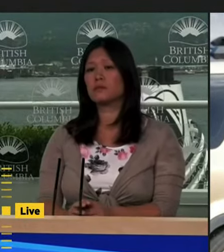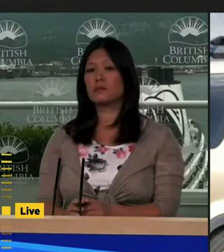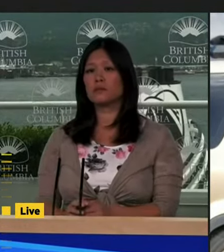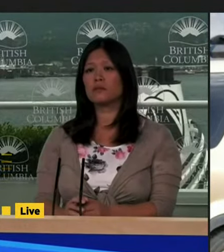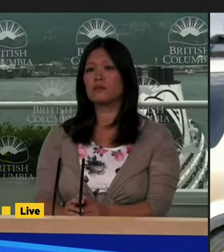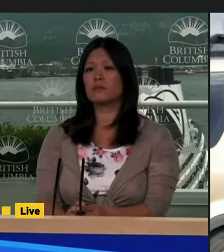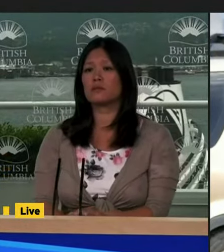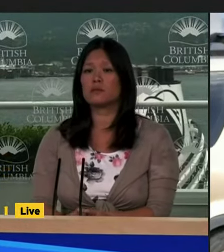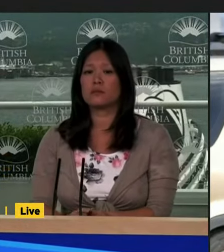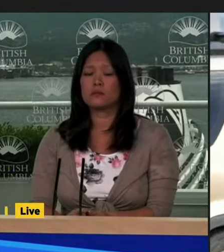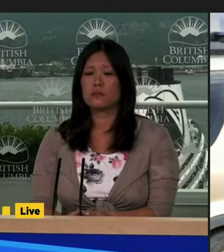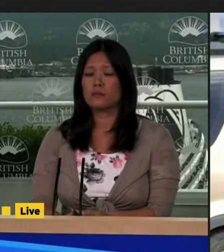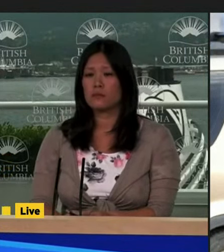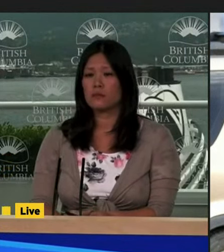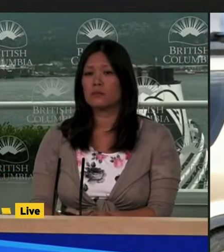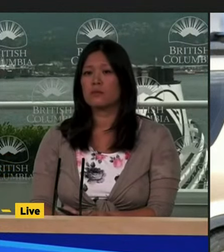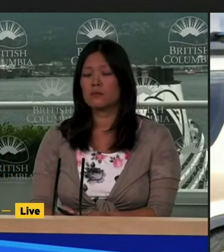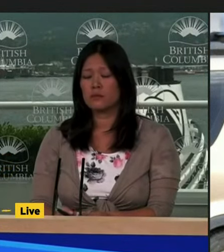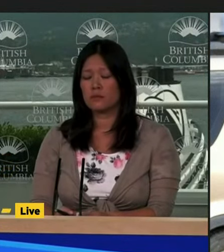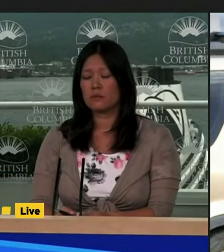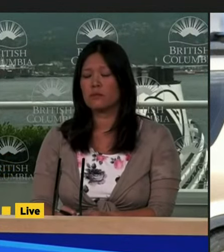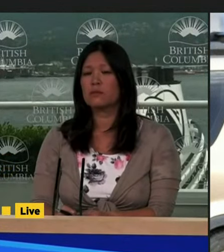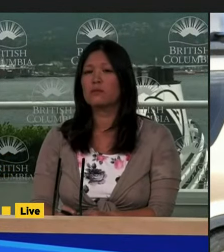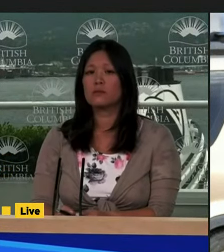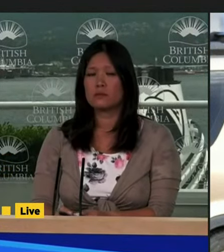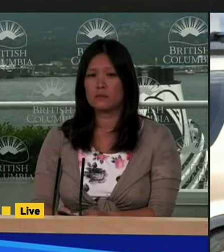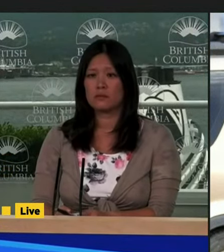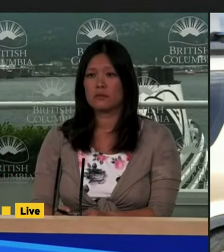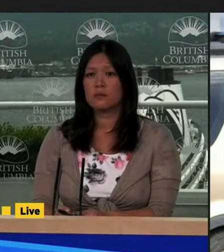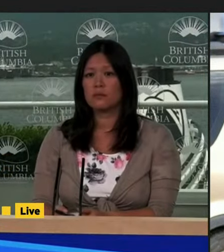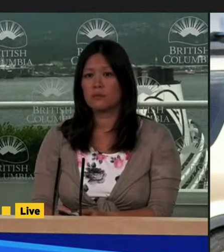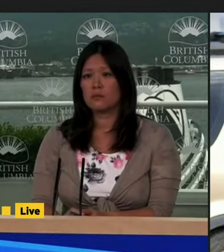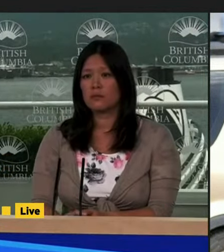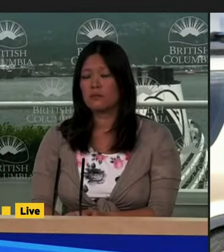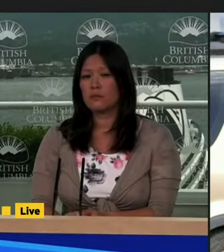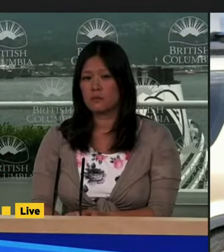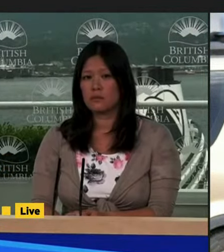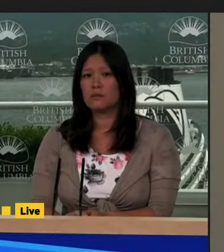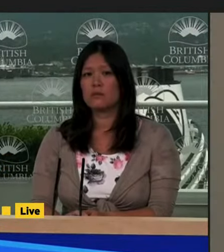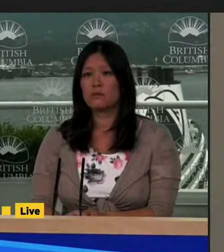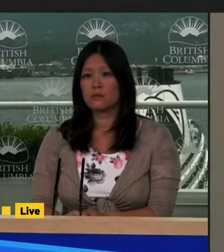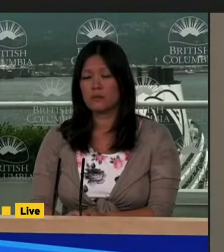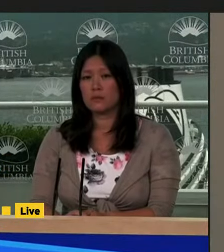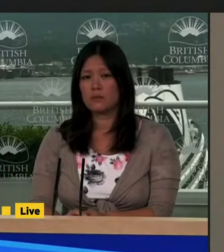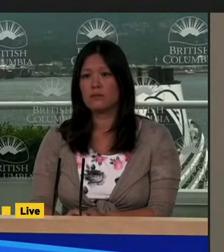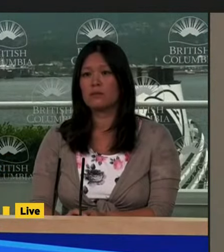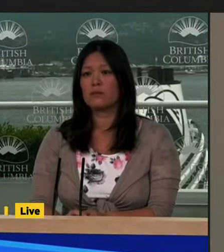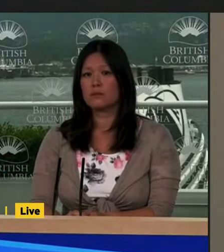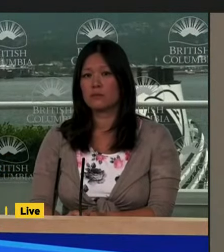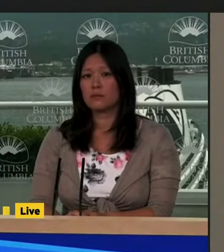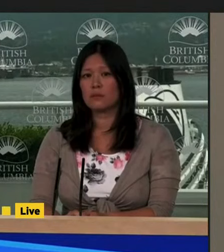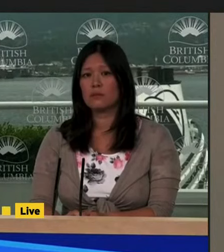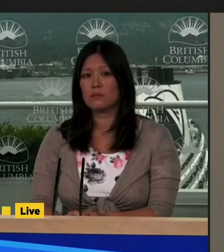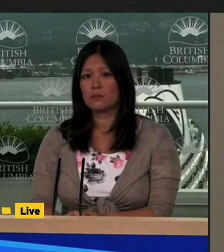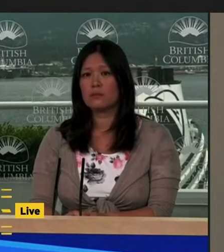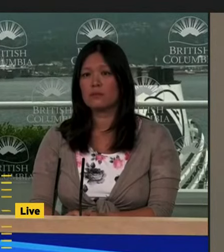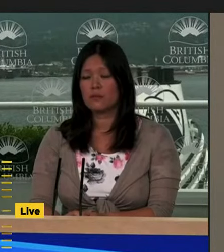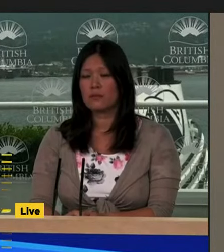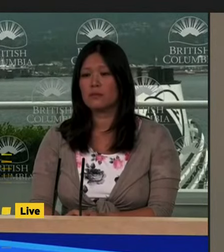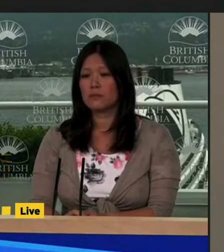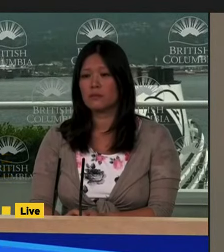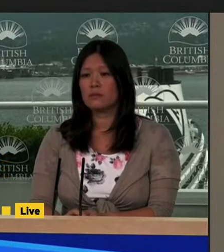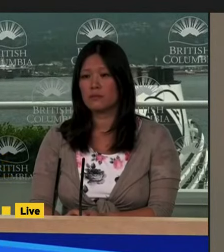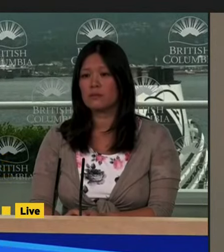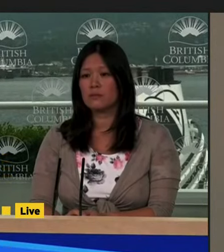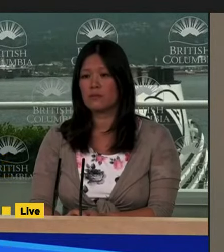should be given serious thought was the idea of having a year-round emergency response team, the same way Wildfire Service functions year-round, not just during fire